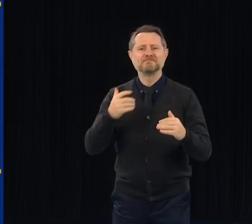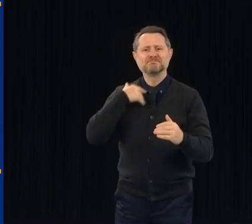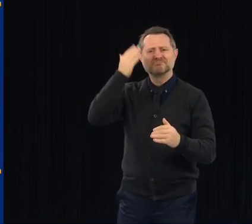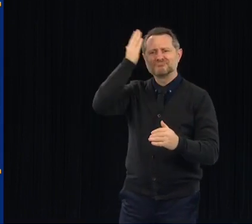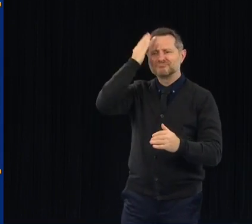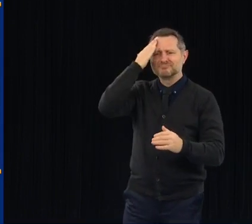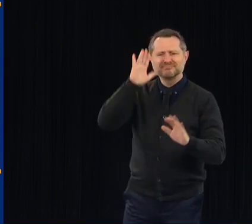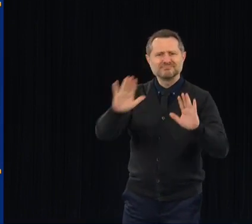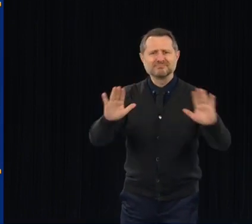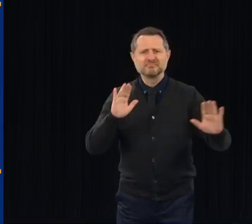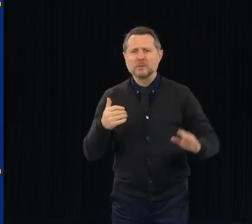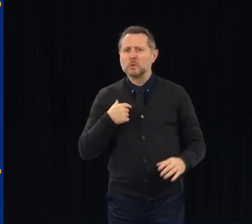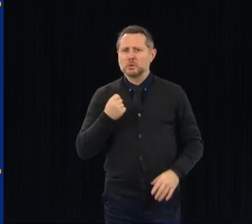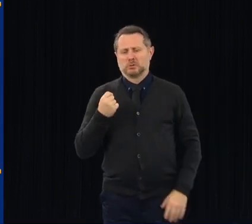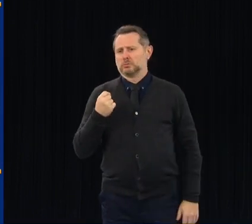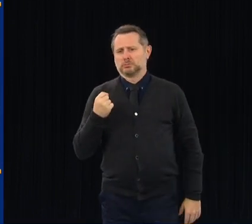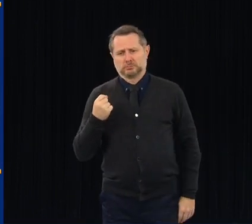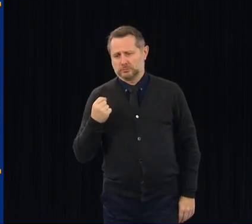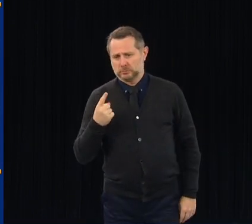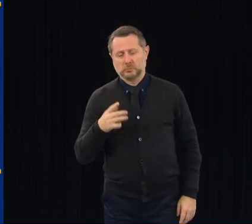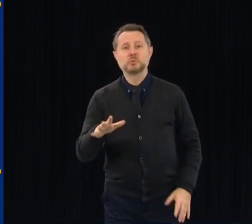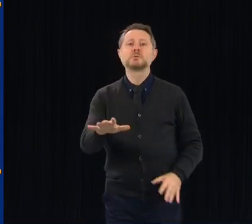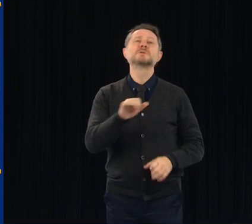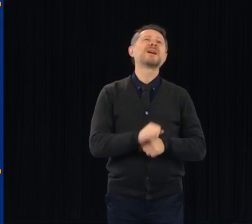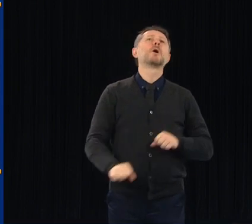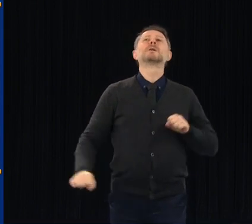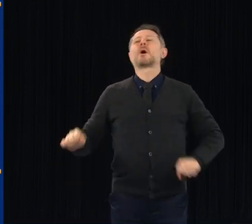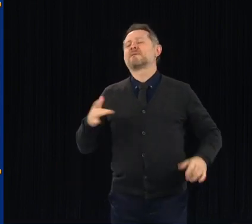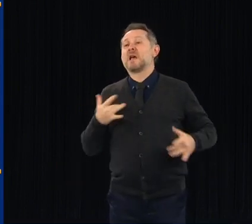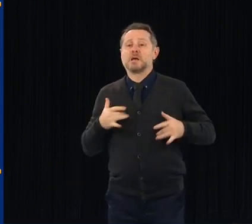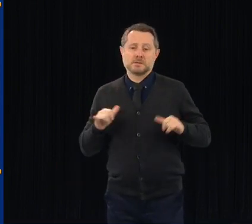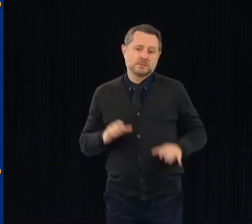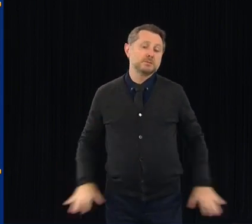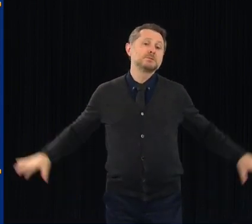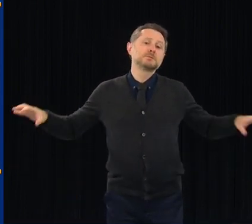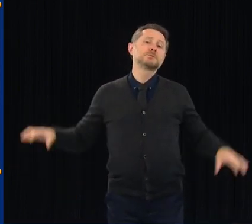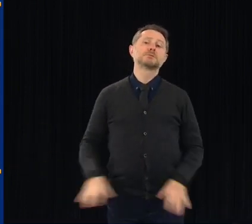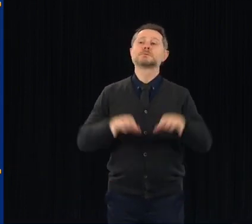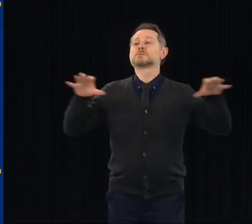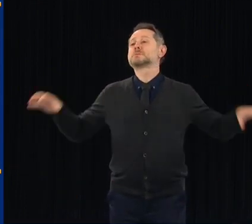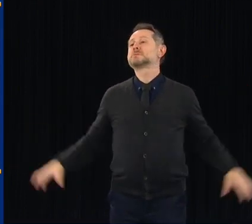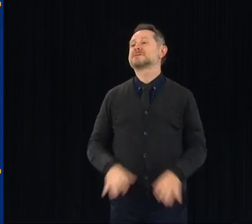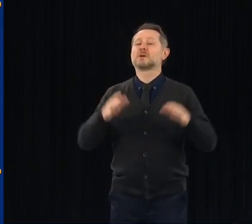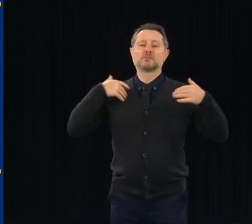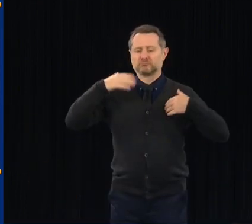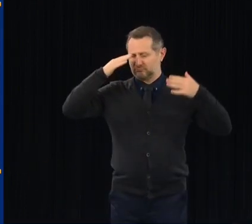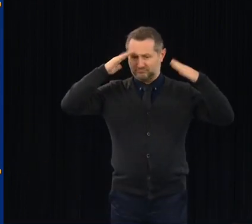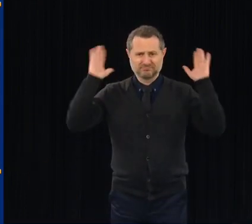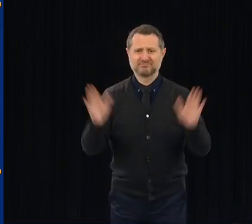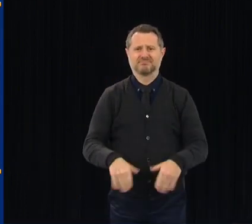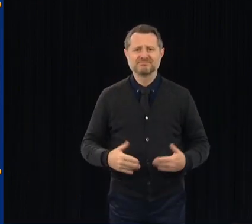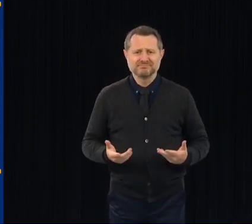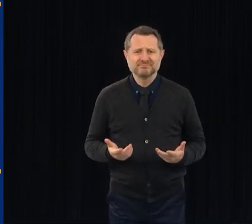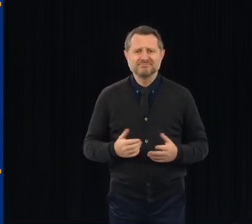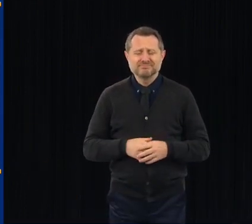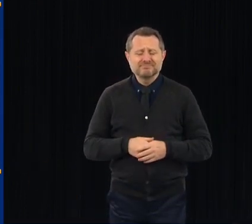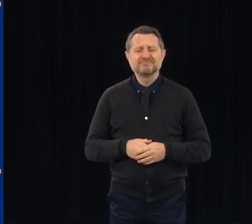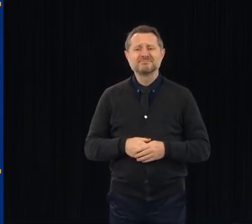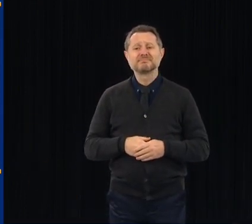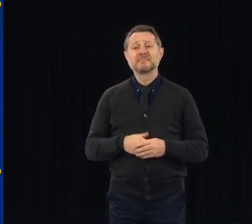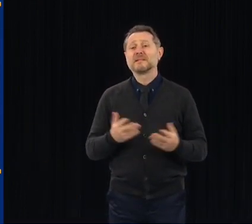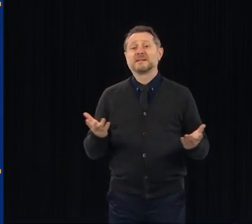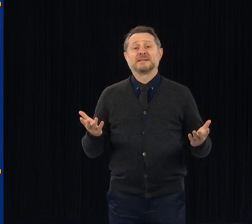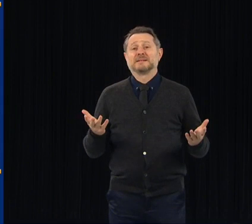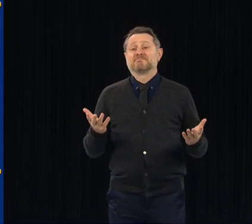being asked to do the impossible. And they are being asked to do the impossible. But life is